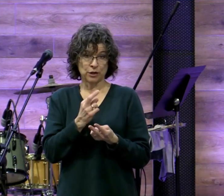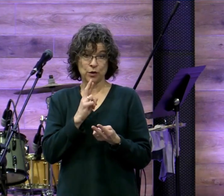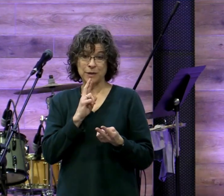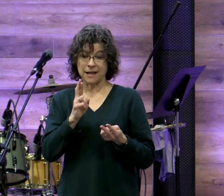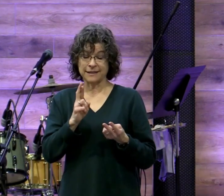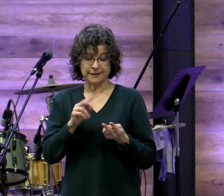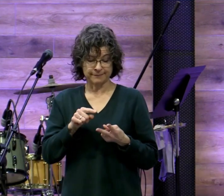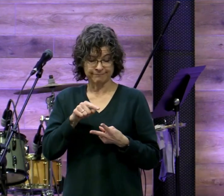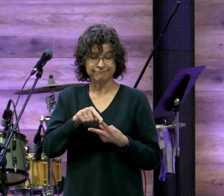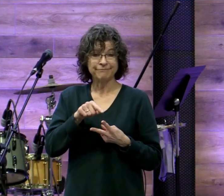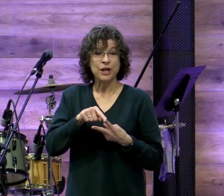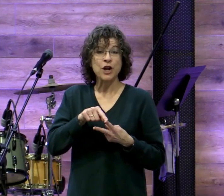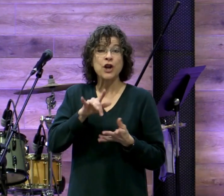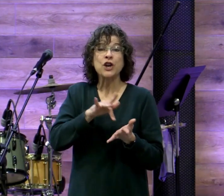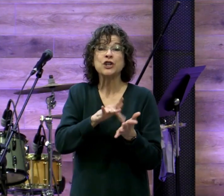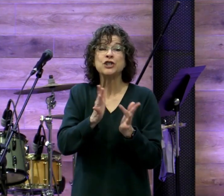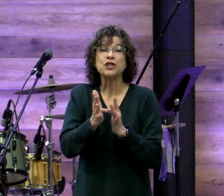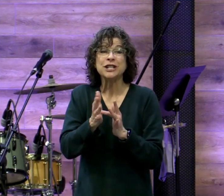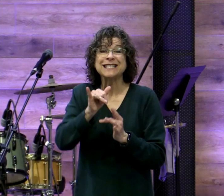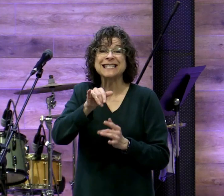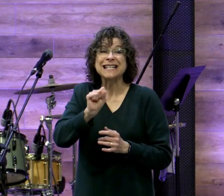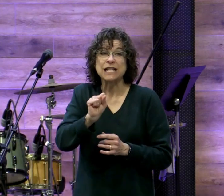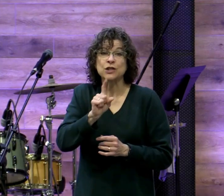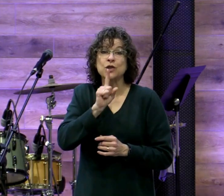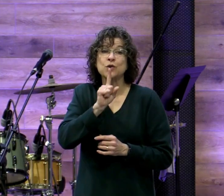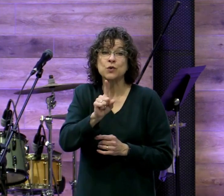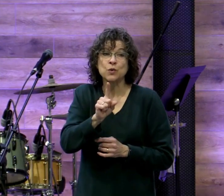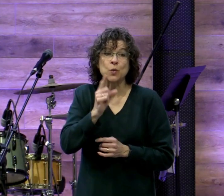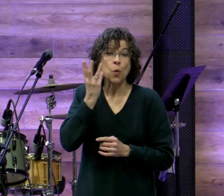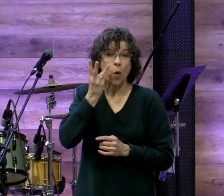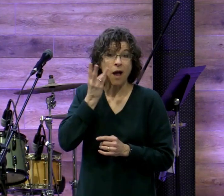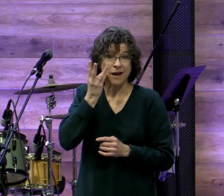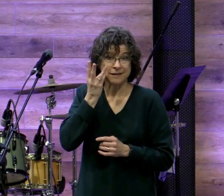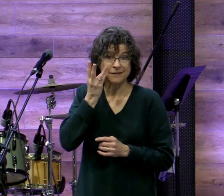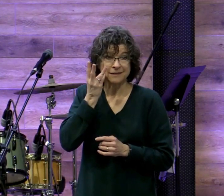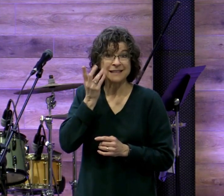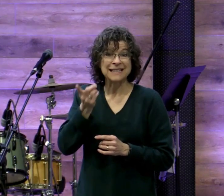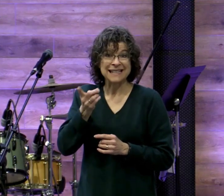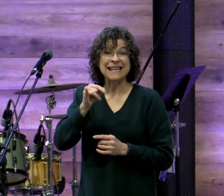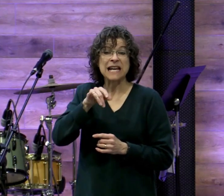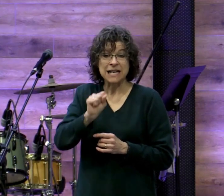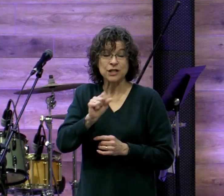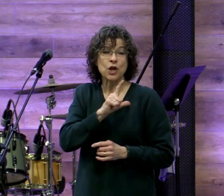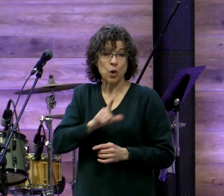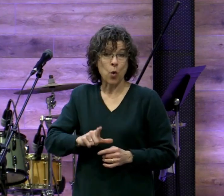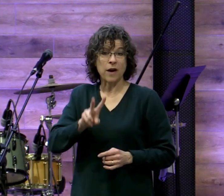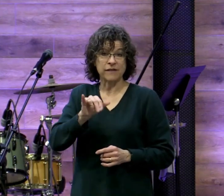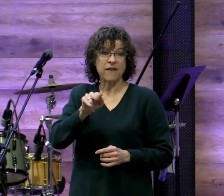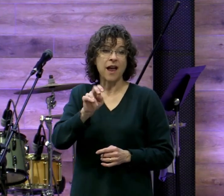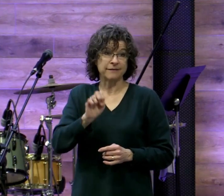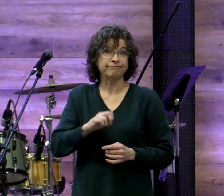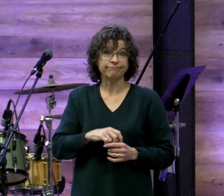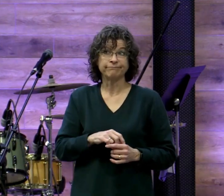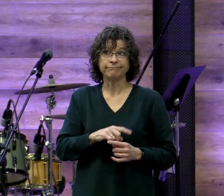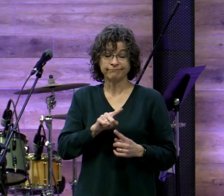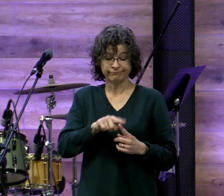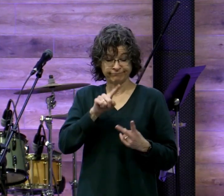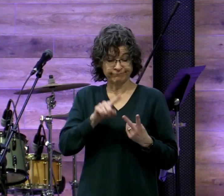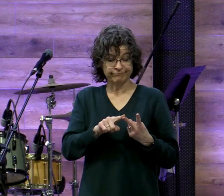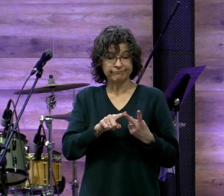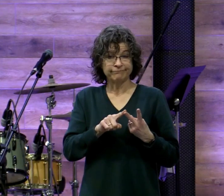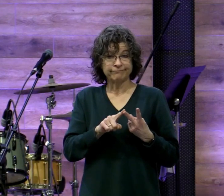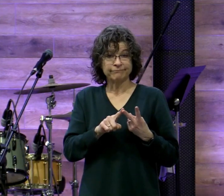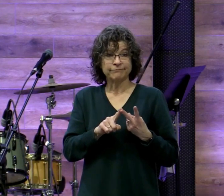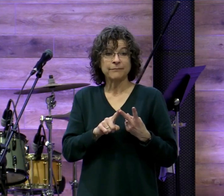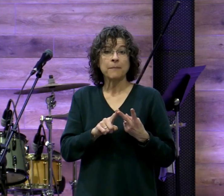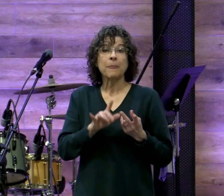true wine that we long for. He is the Lord of the wine. Second, Jesus drinks the cup of God's